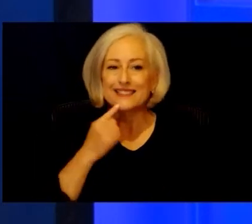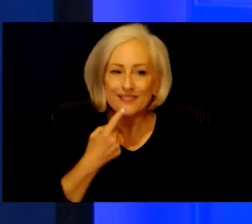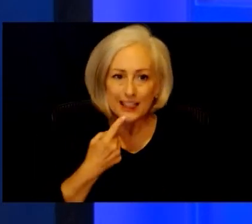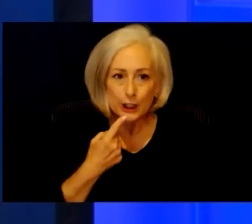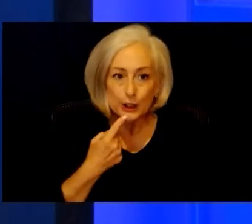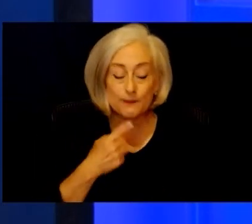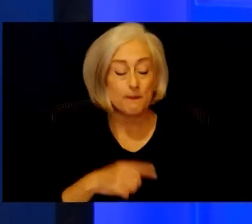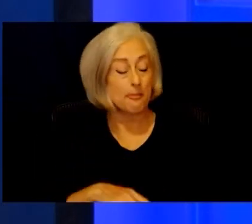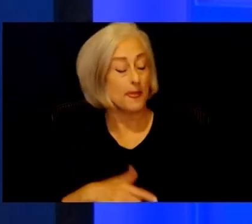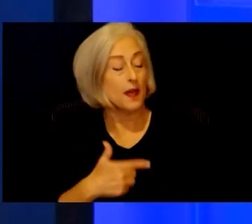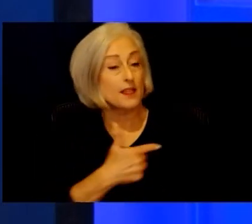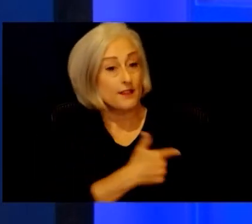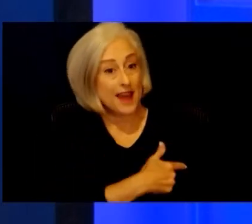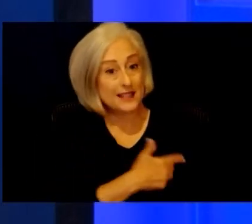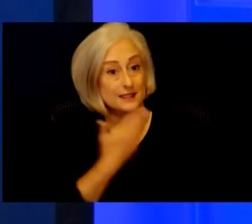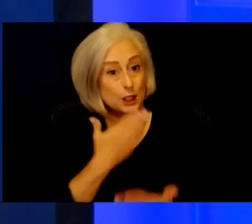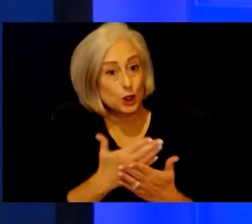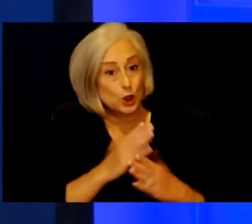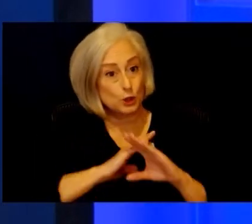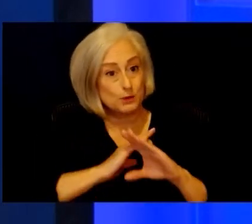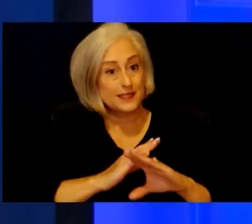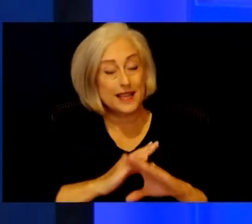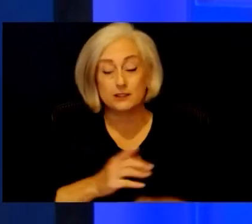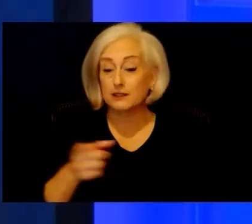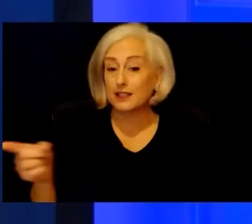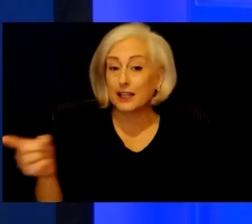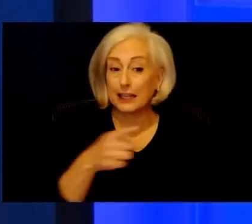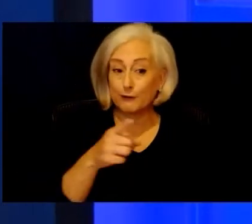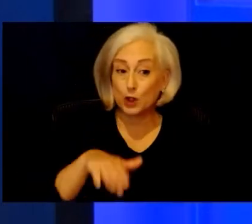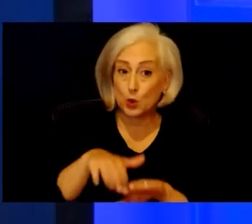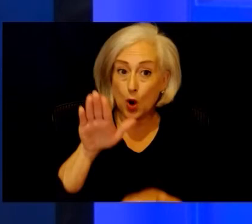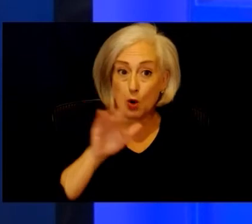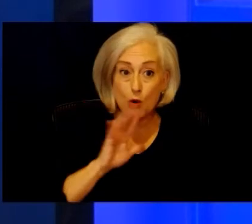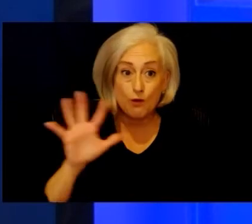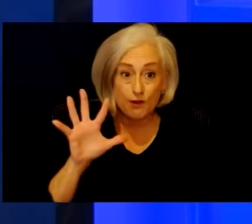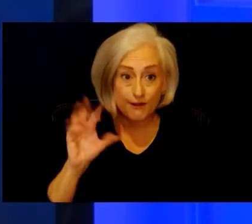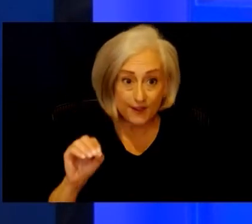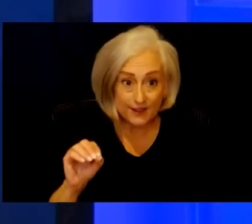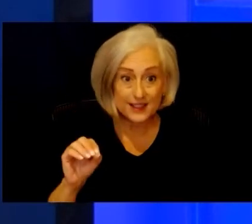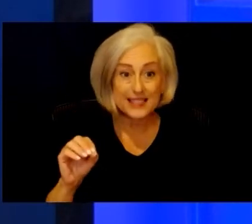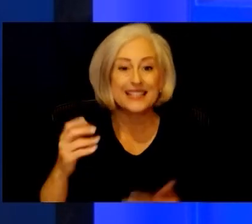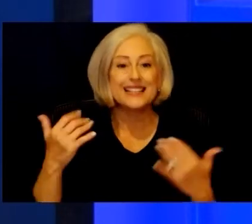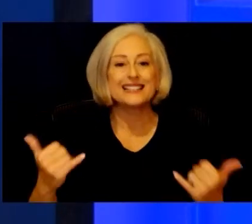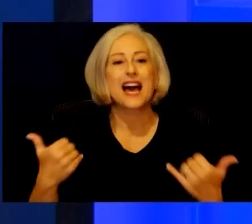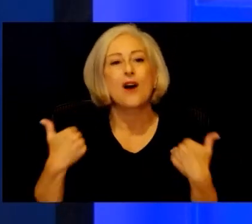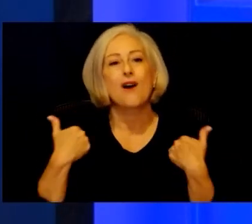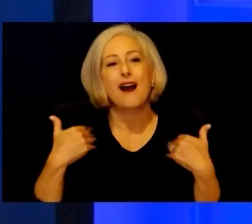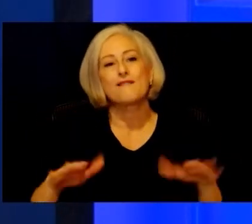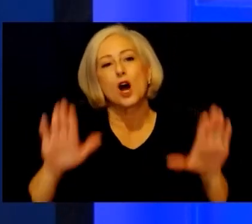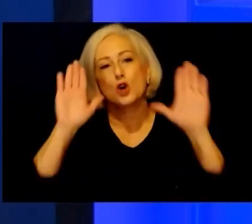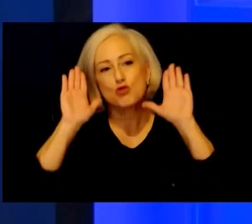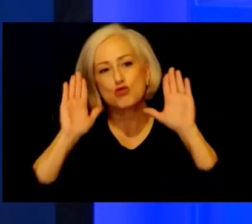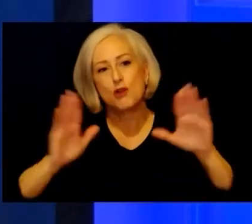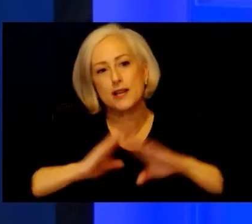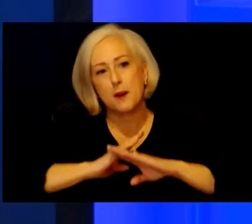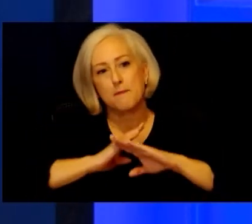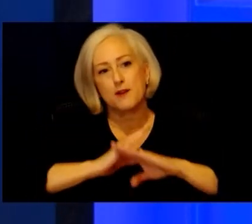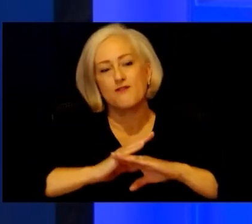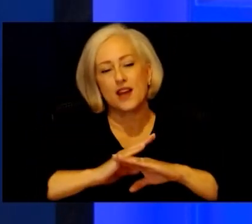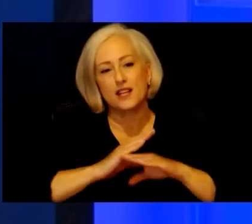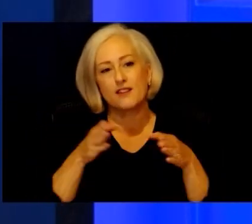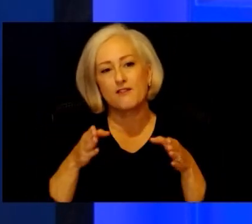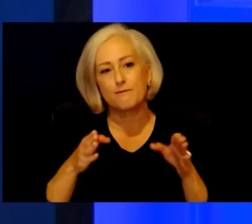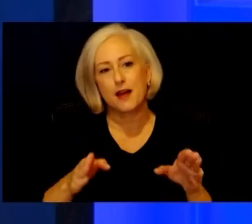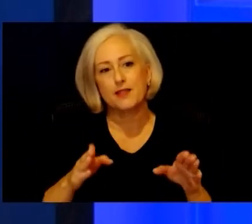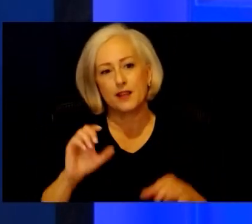protection. And what I would say for anybody over 50, we now have a great preventative method for shingles itself,